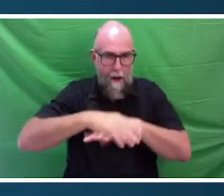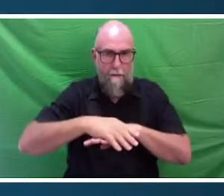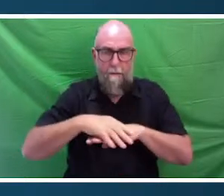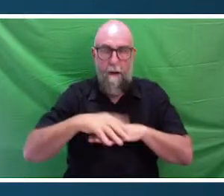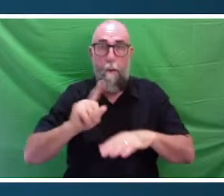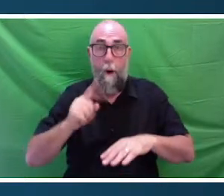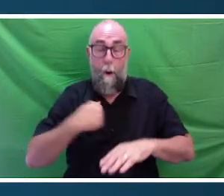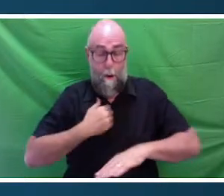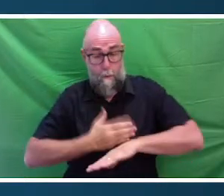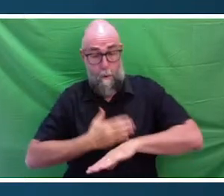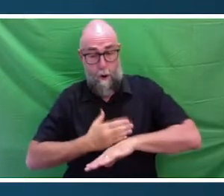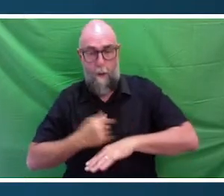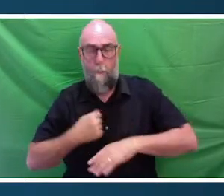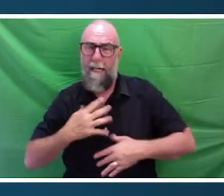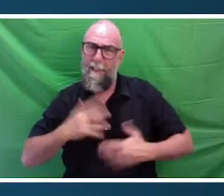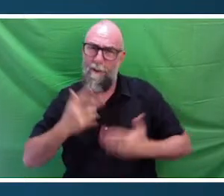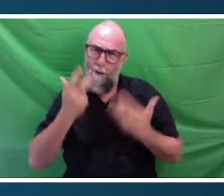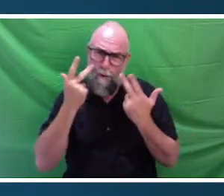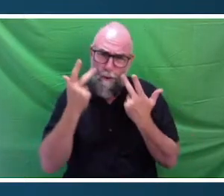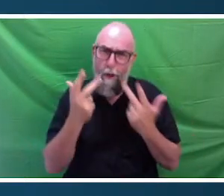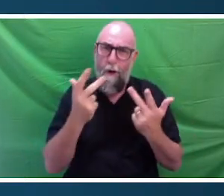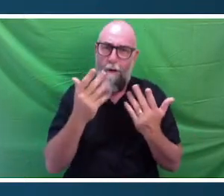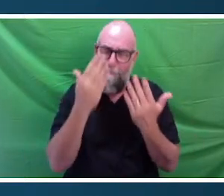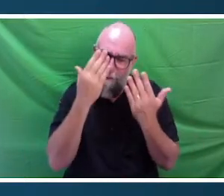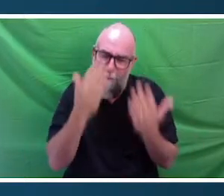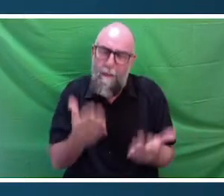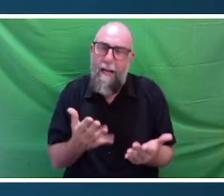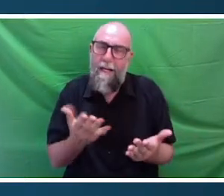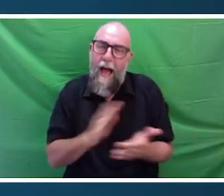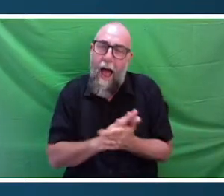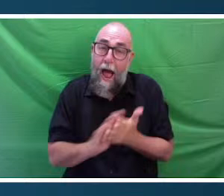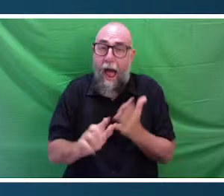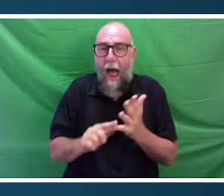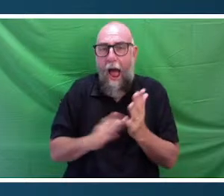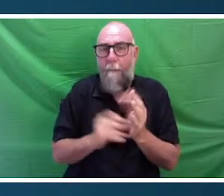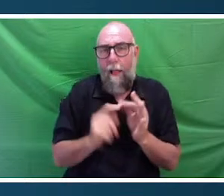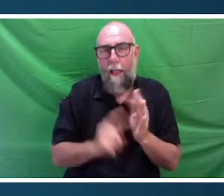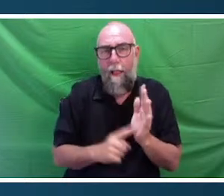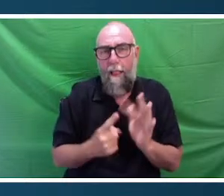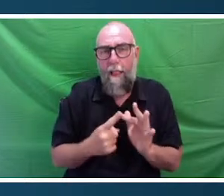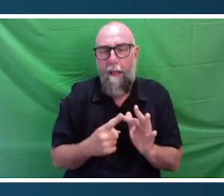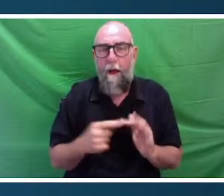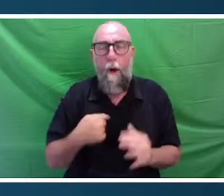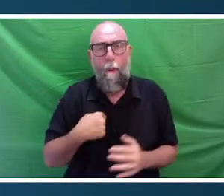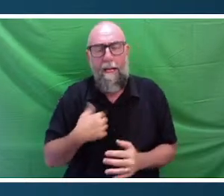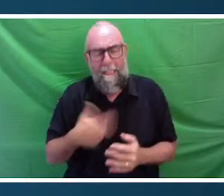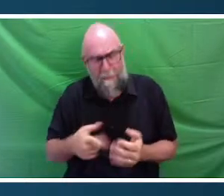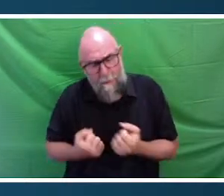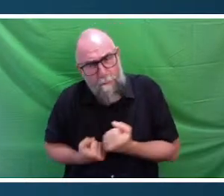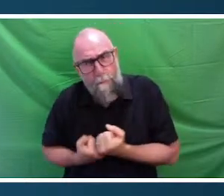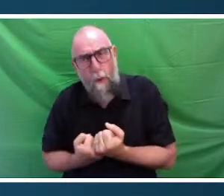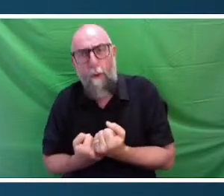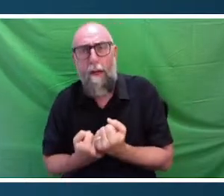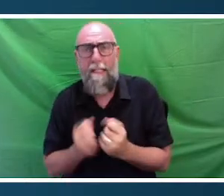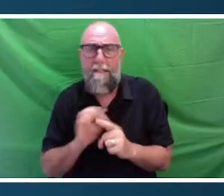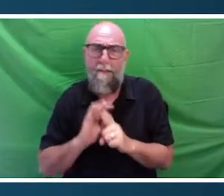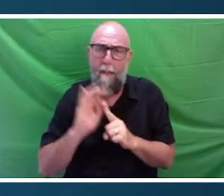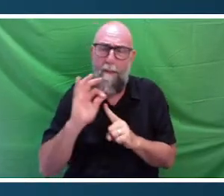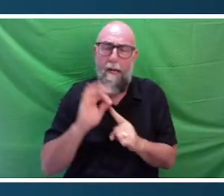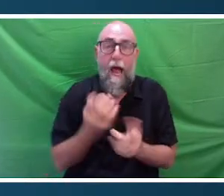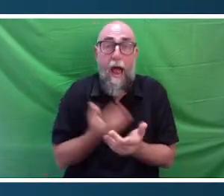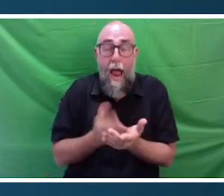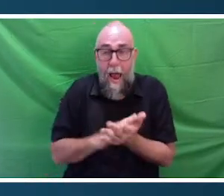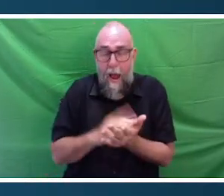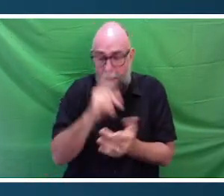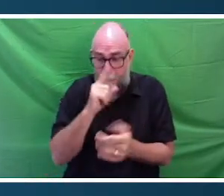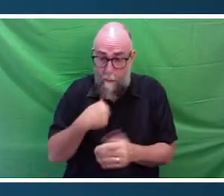work with communities. We are there to support their development. We are there to, how can we help you to continue to advance in